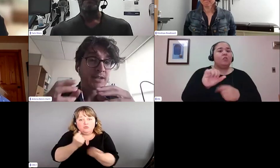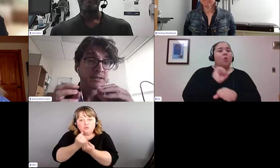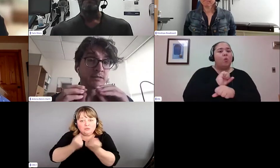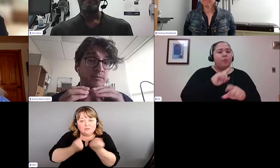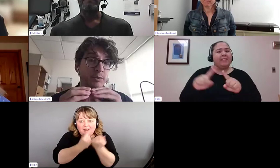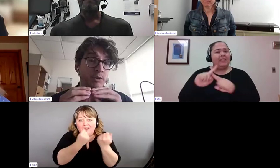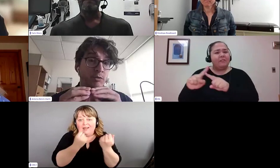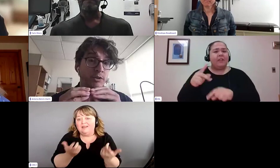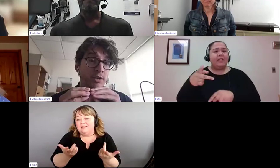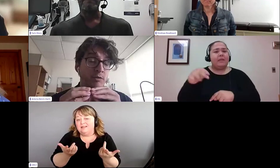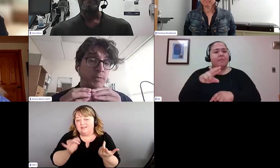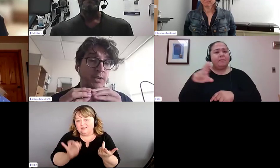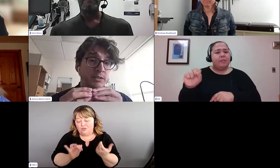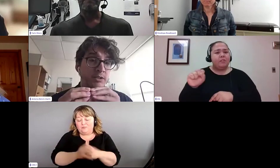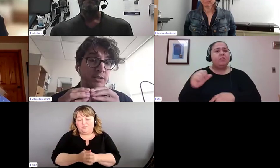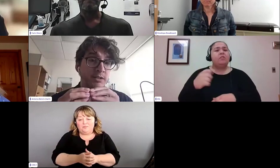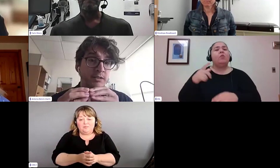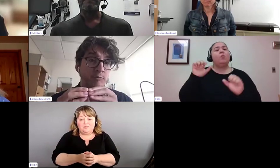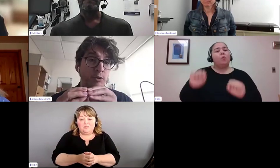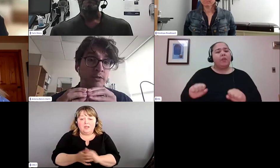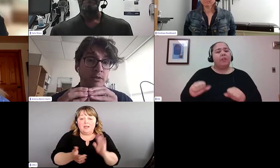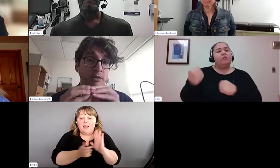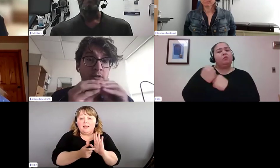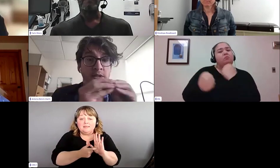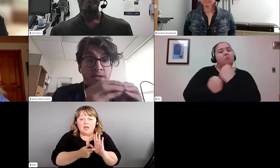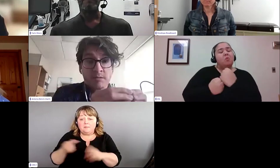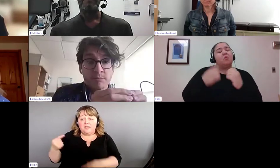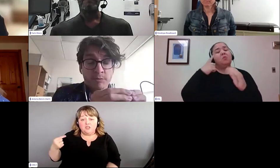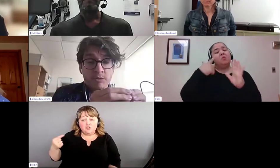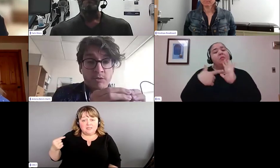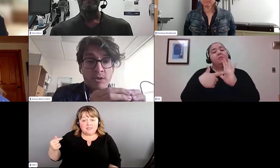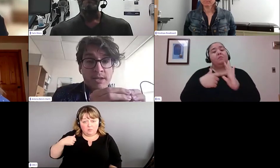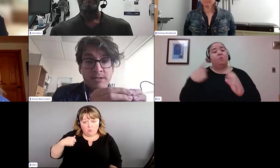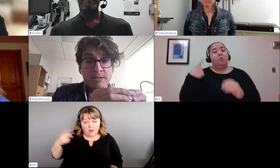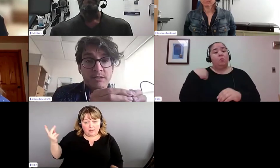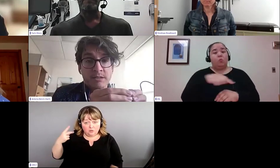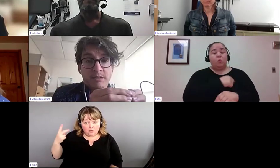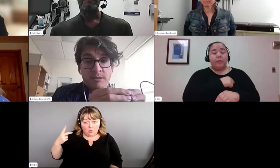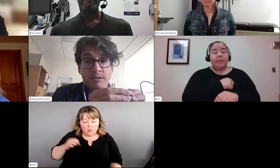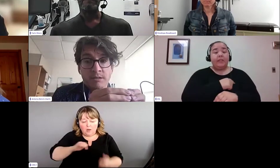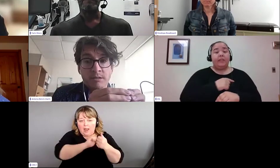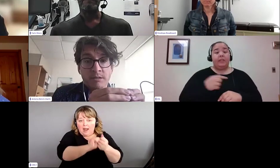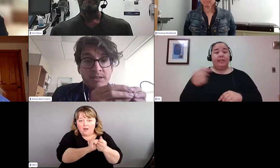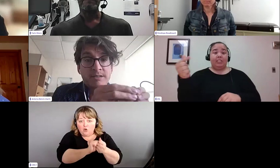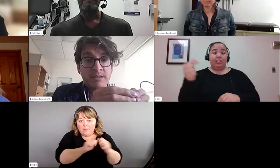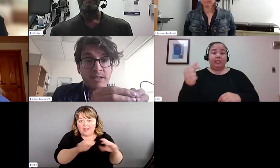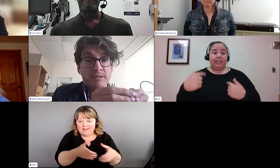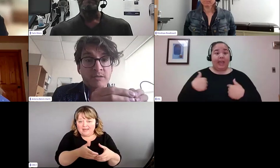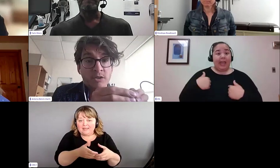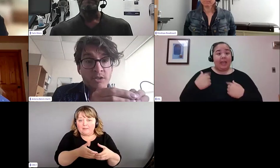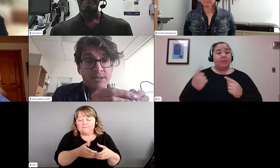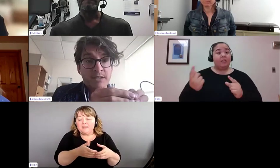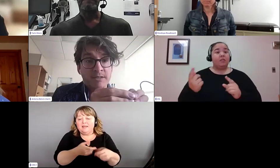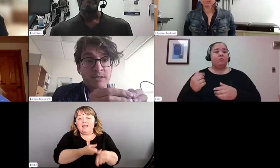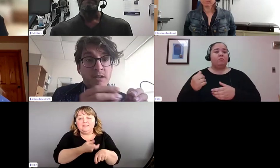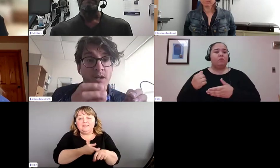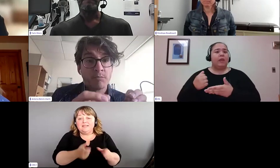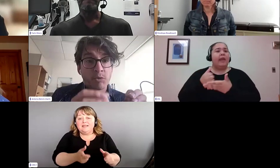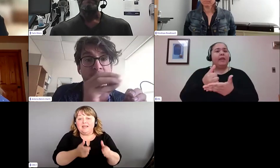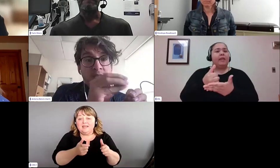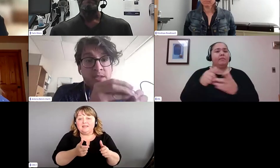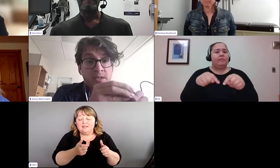peers so that we can support one another. For instance, we accompanied, Ghislaine and I, the team from